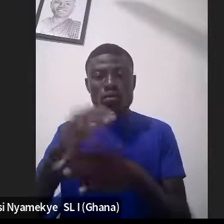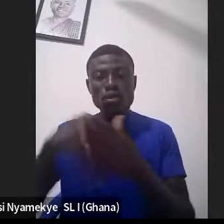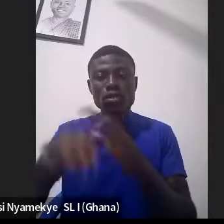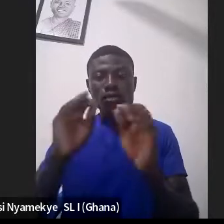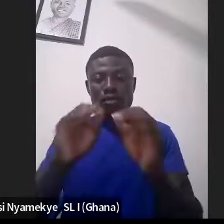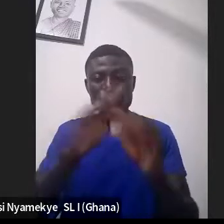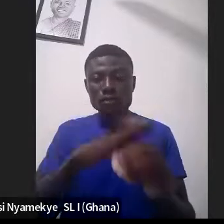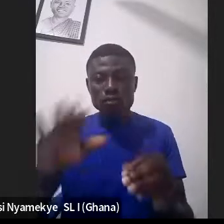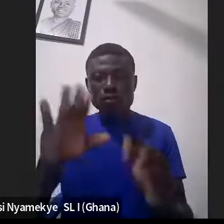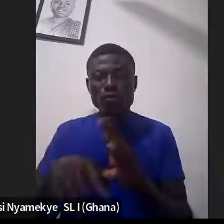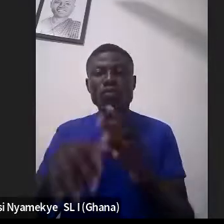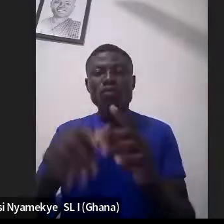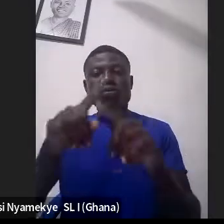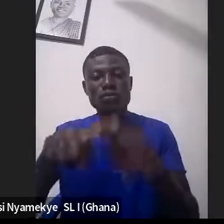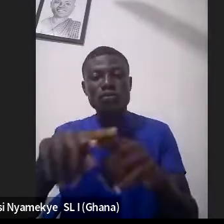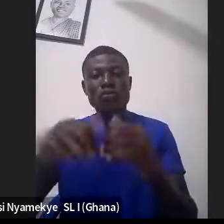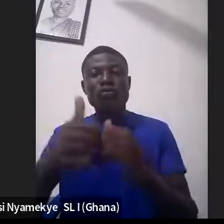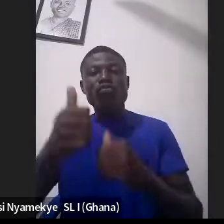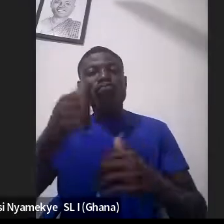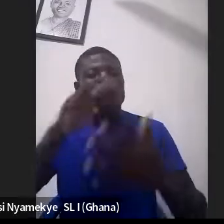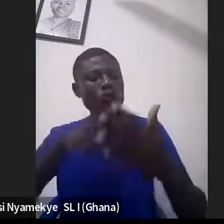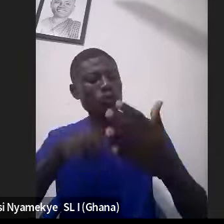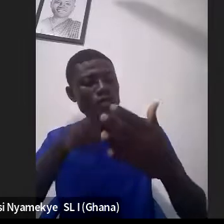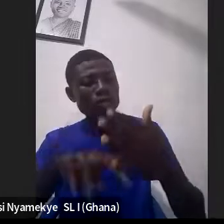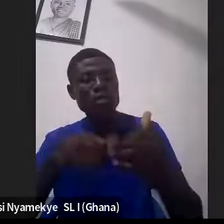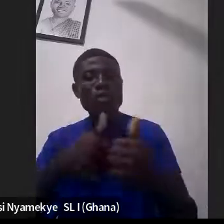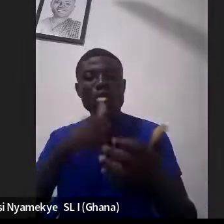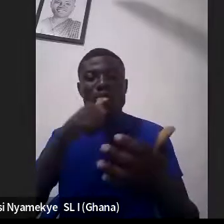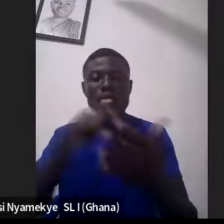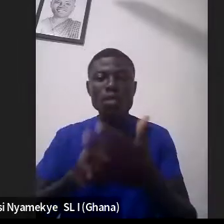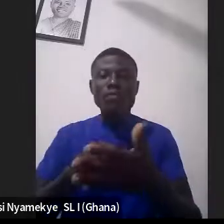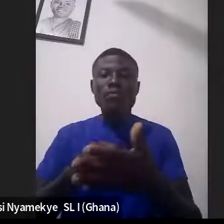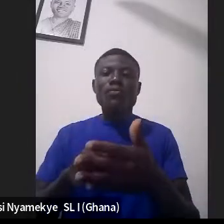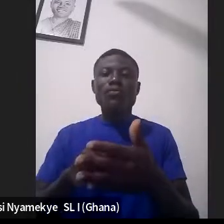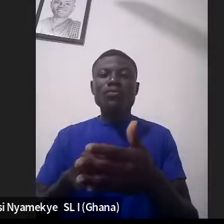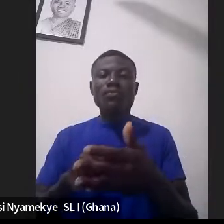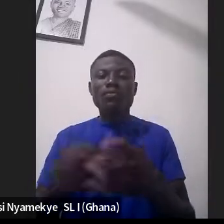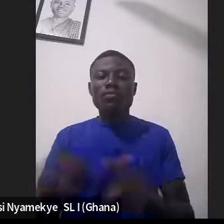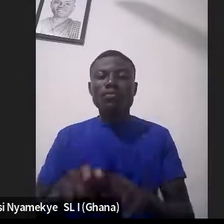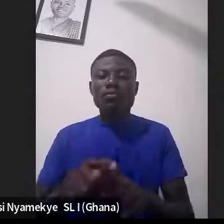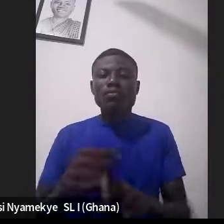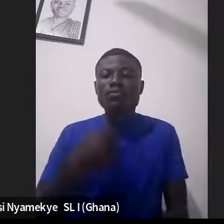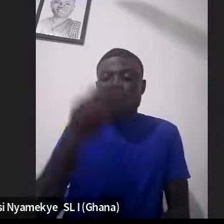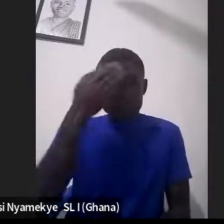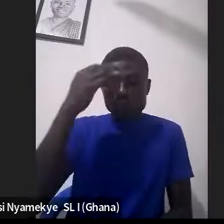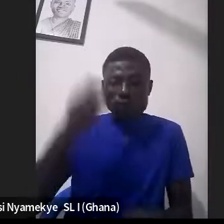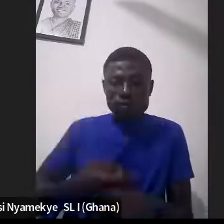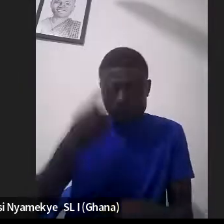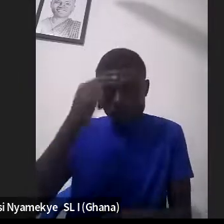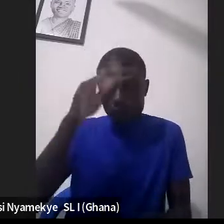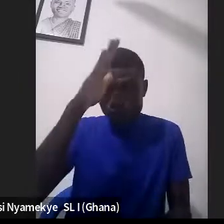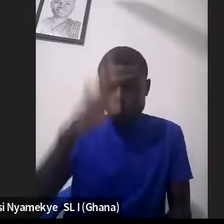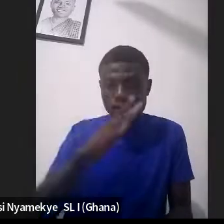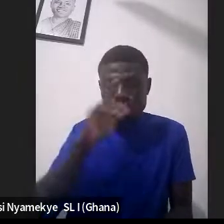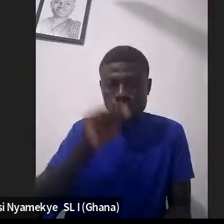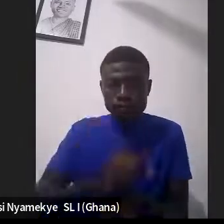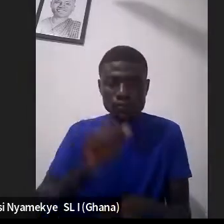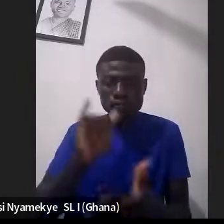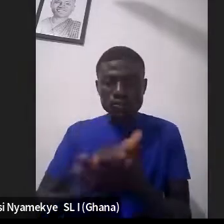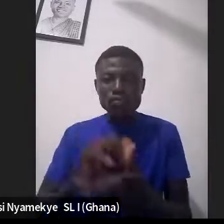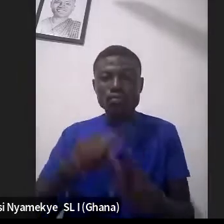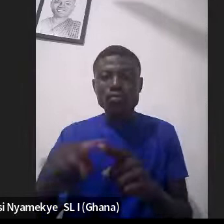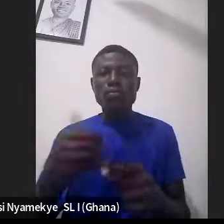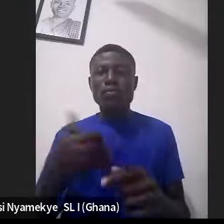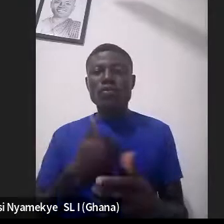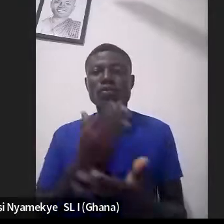based on the science of reading and structured literacy. And I know it's difficult for parents to do that, but there are some,